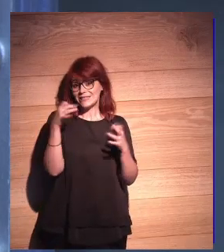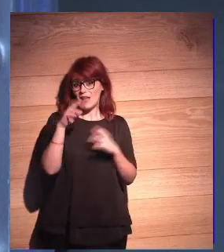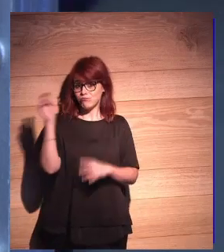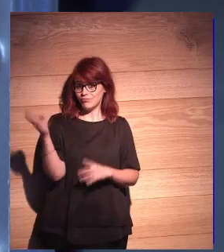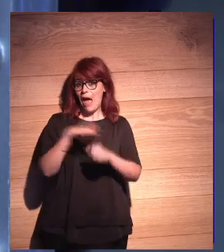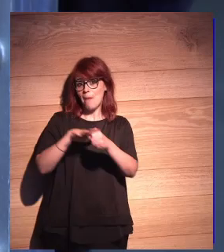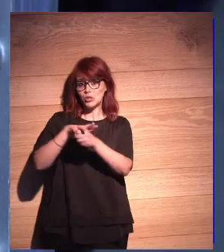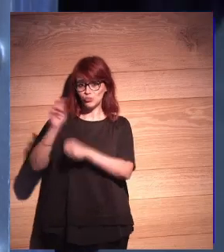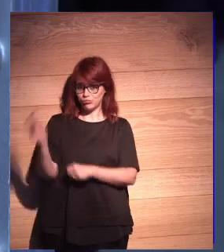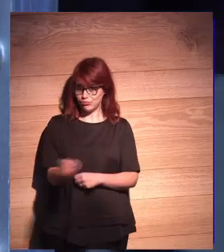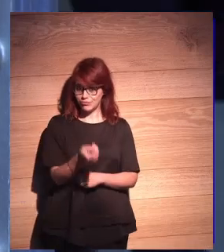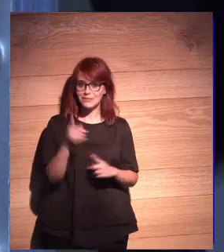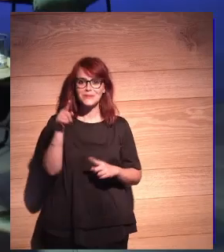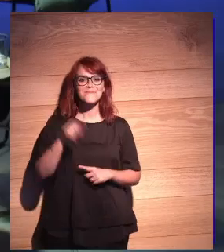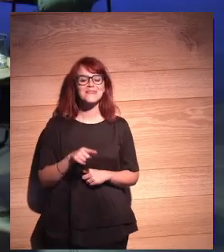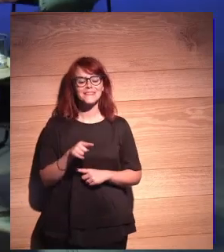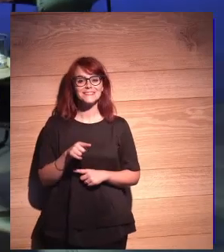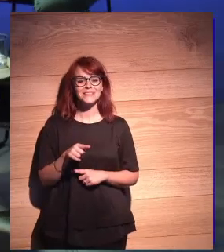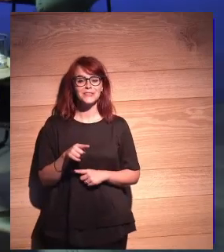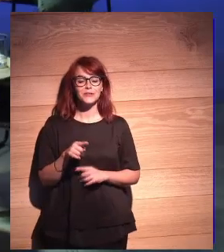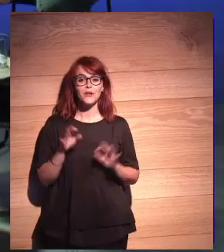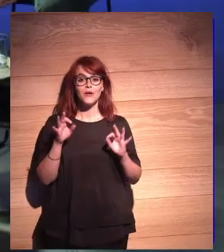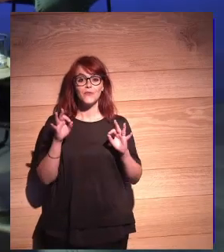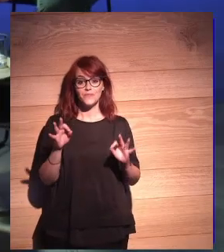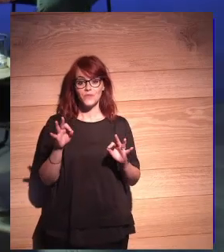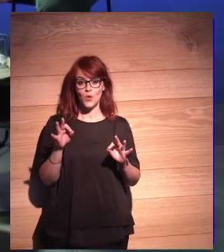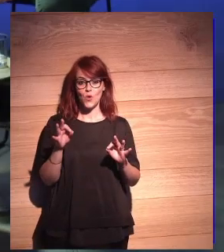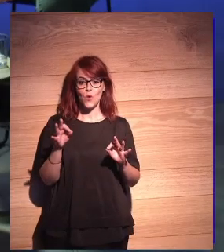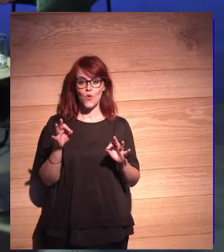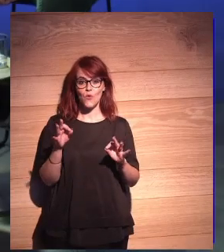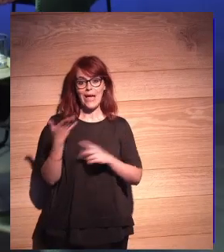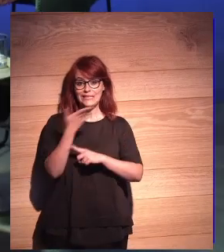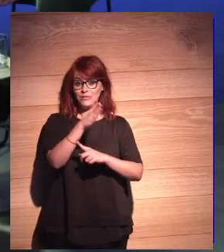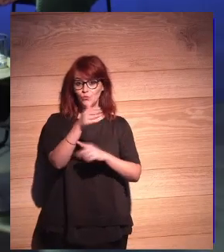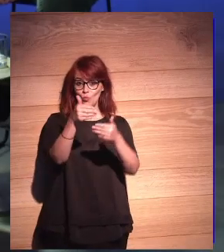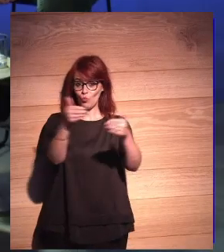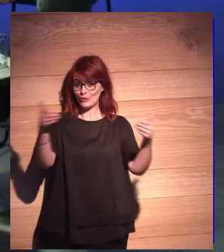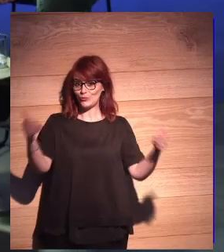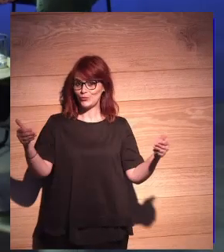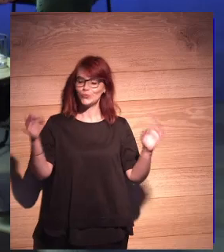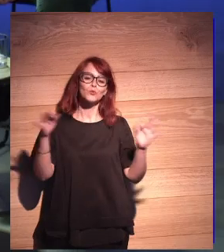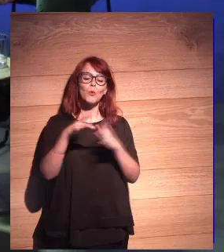a multidisciplinary artist, we could say, and she has